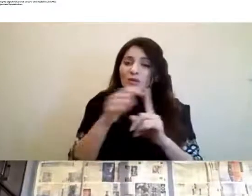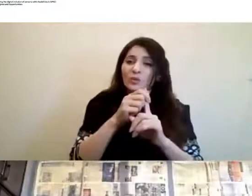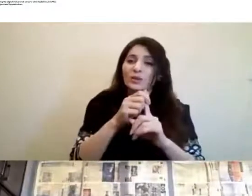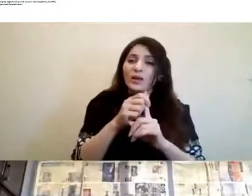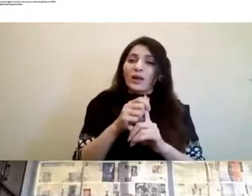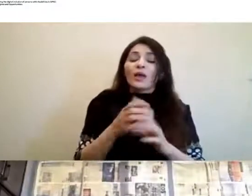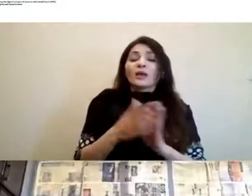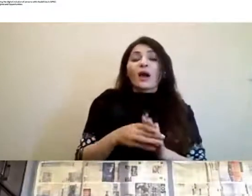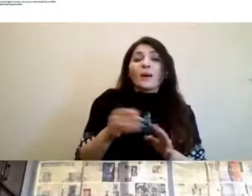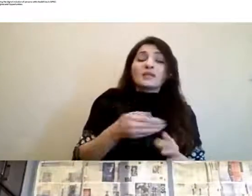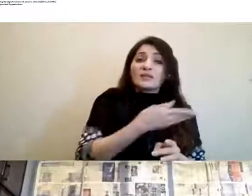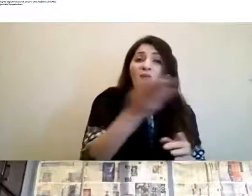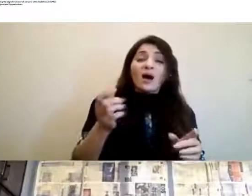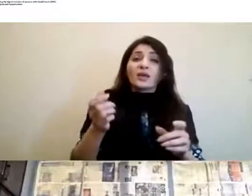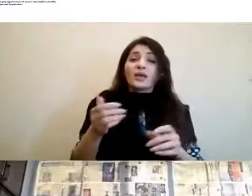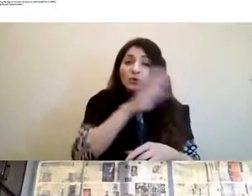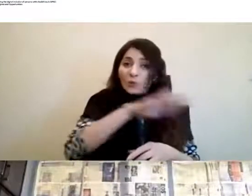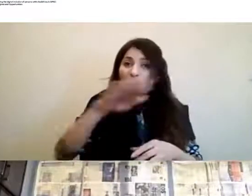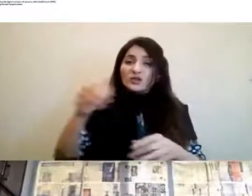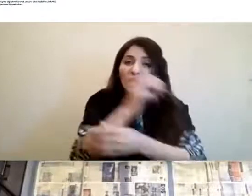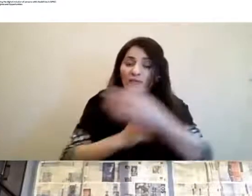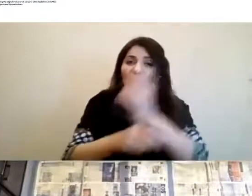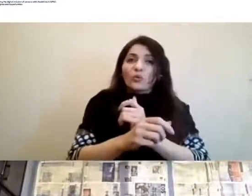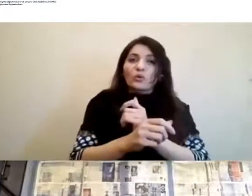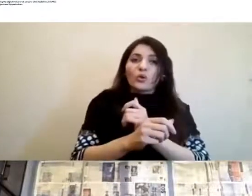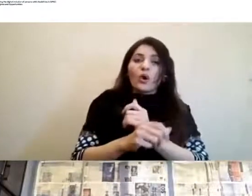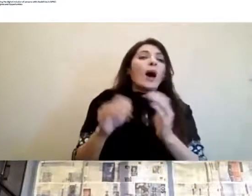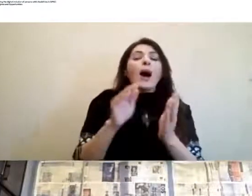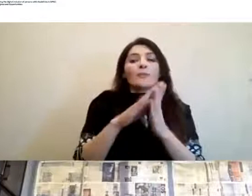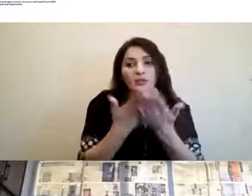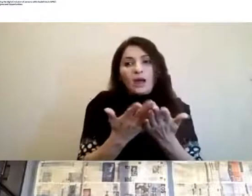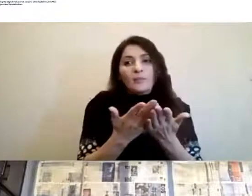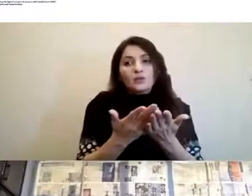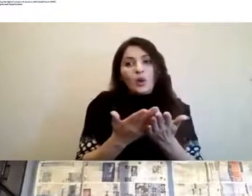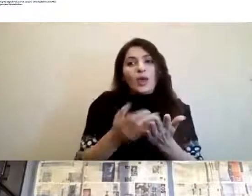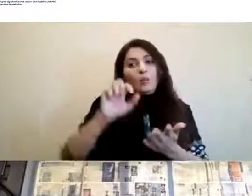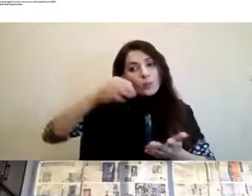have innovated accessible dictionary. You can visit